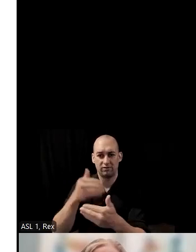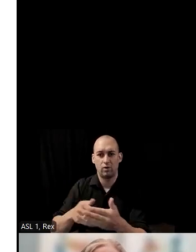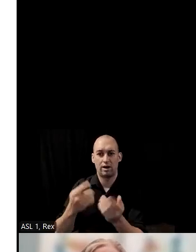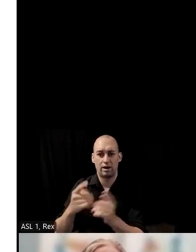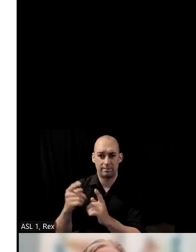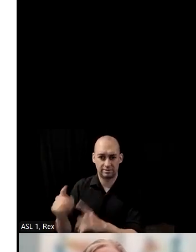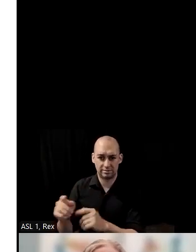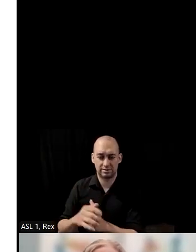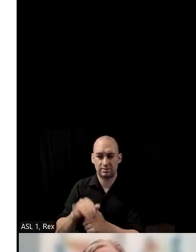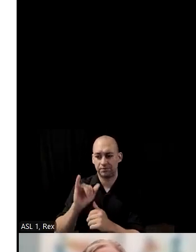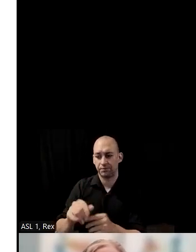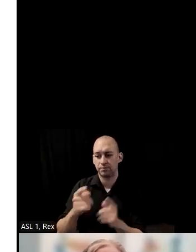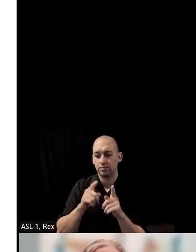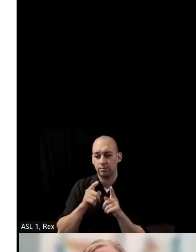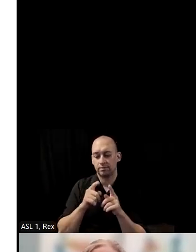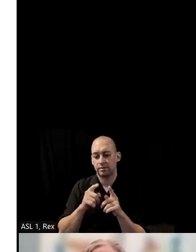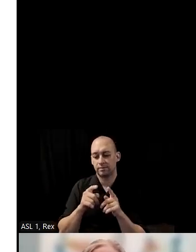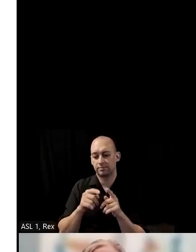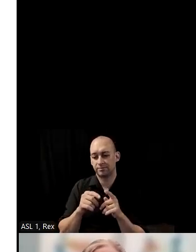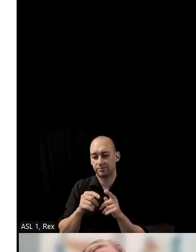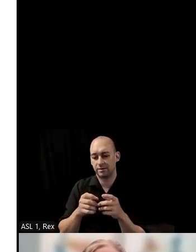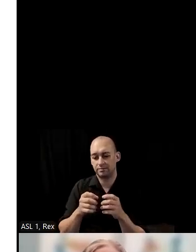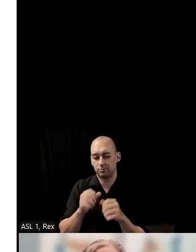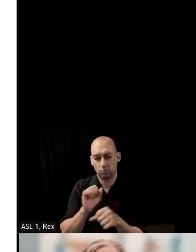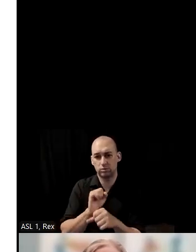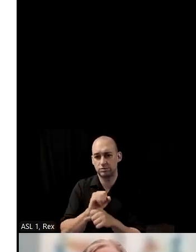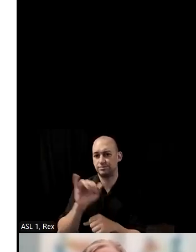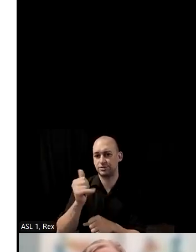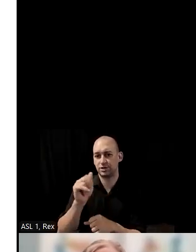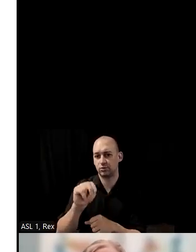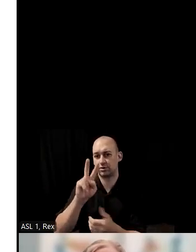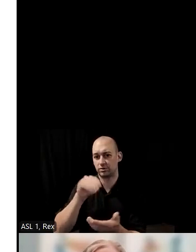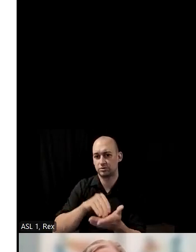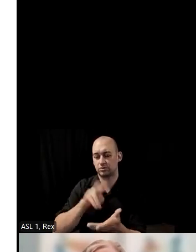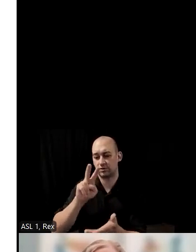effective January 1st, 2025. We go to next slide.